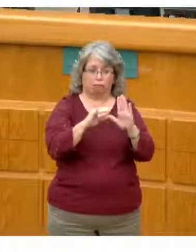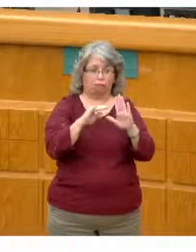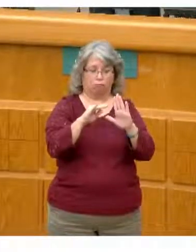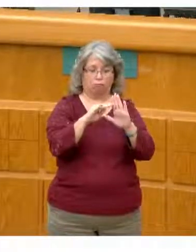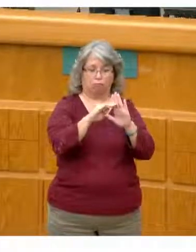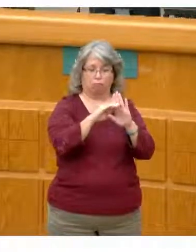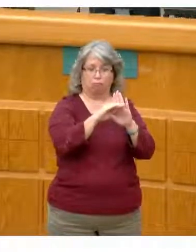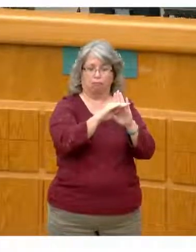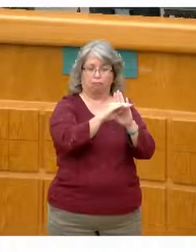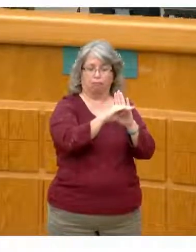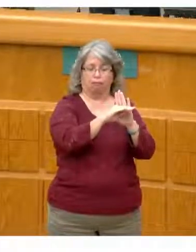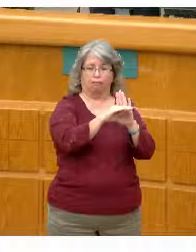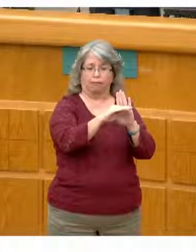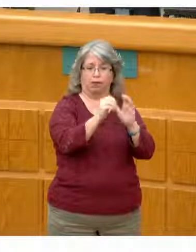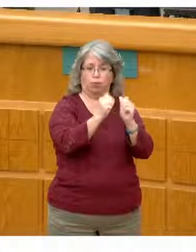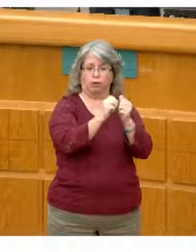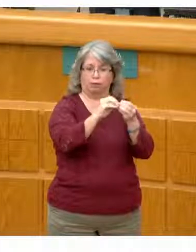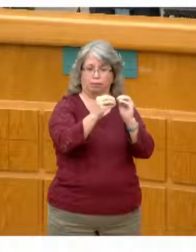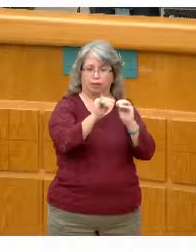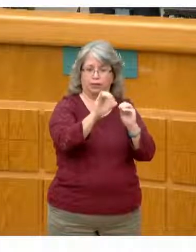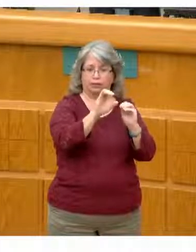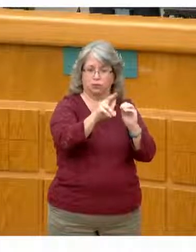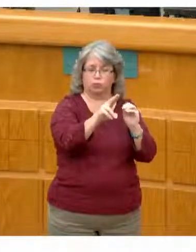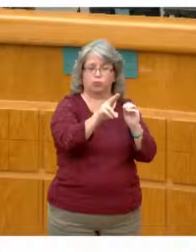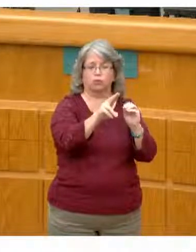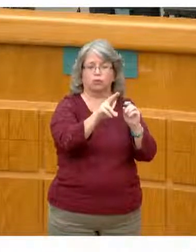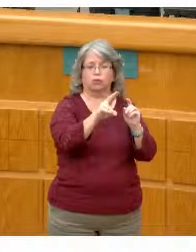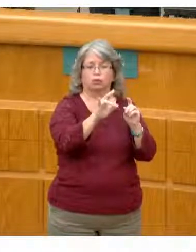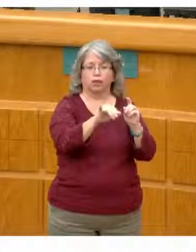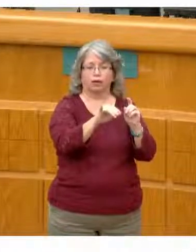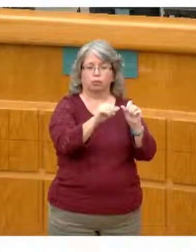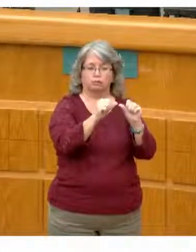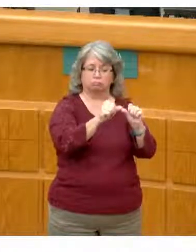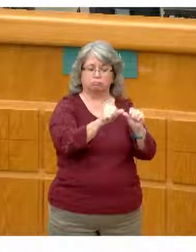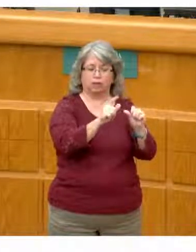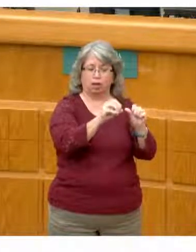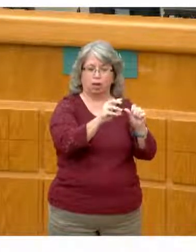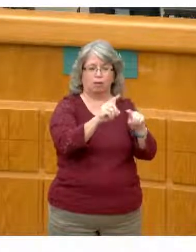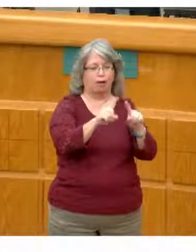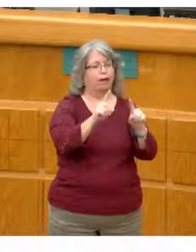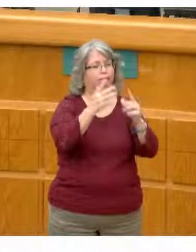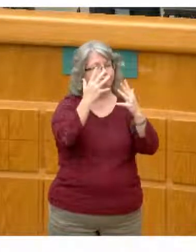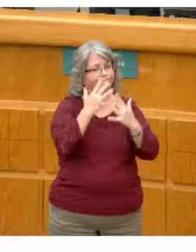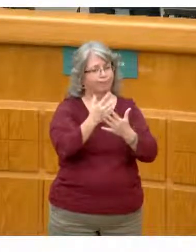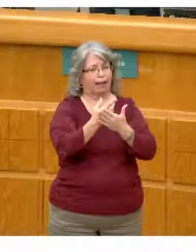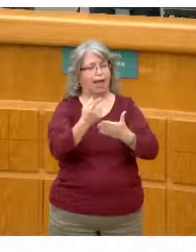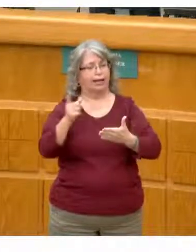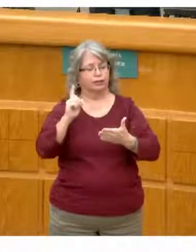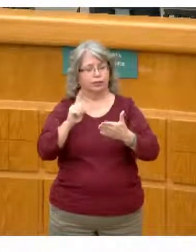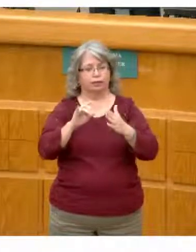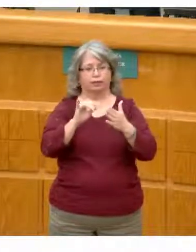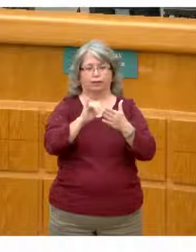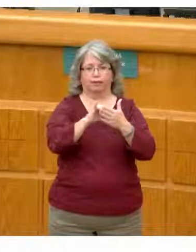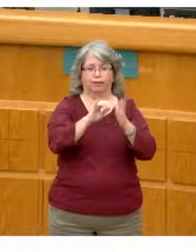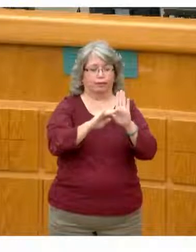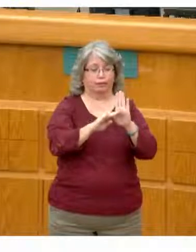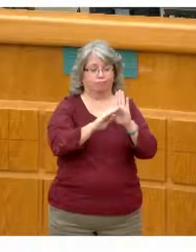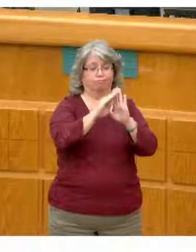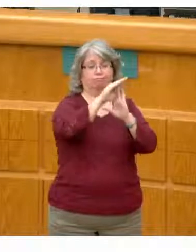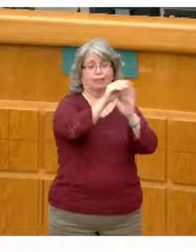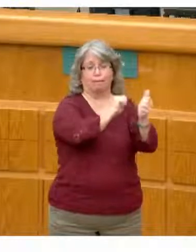the ICUs would go, and it would remain low. But unfortunately, in the last week, it jumped up and went past where